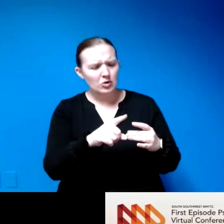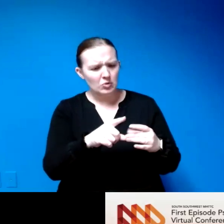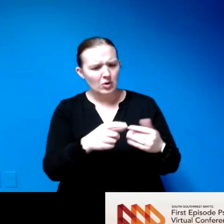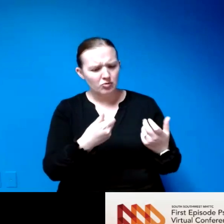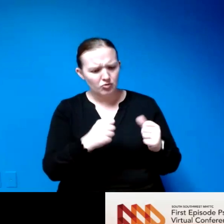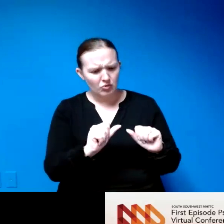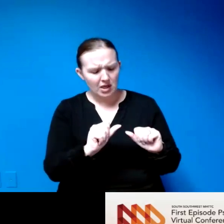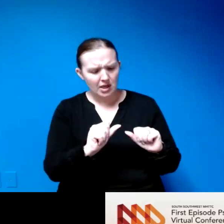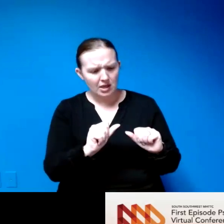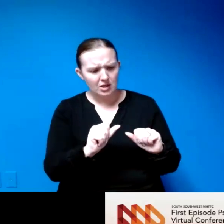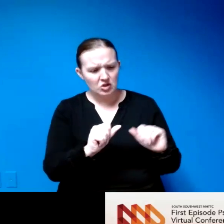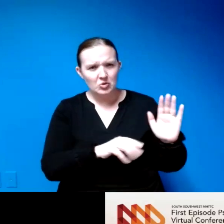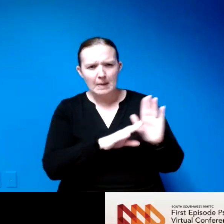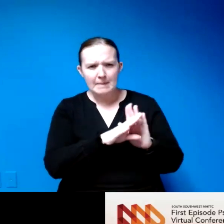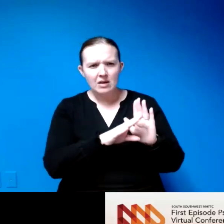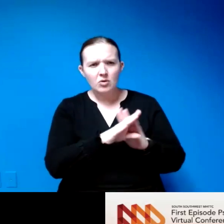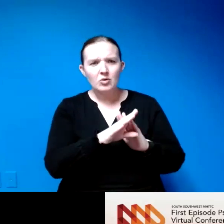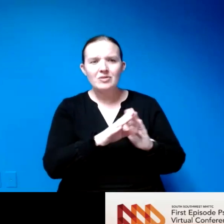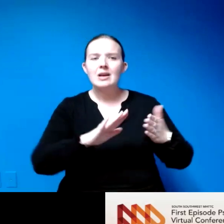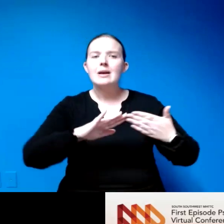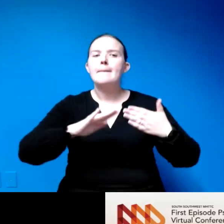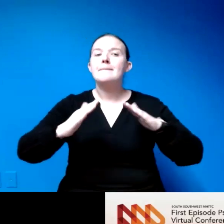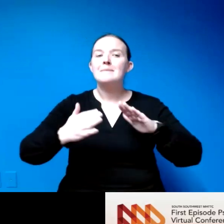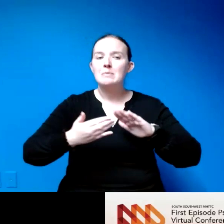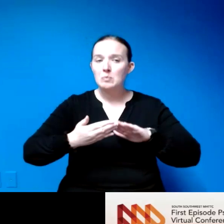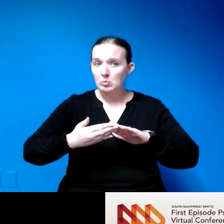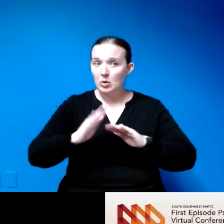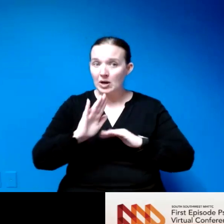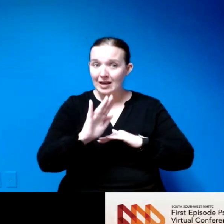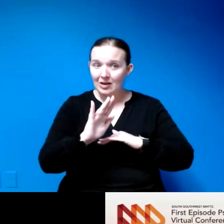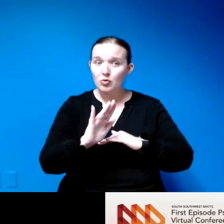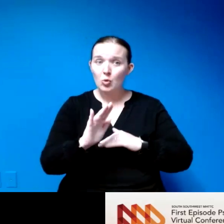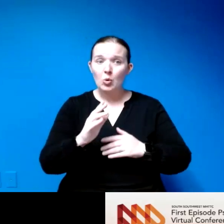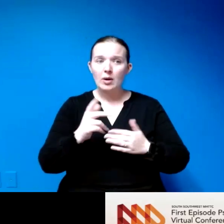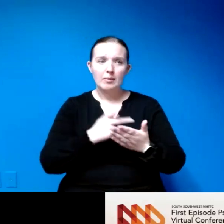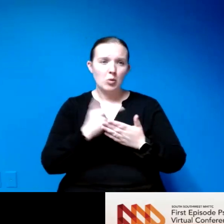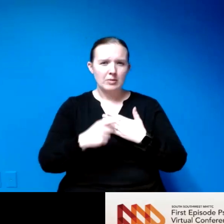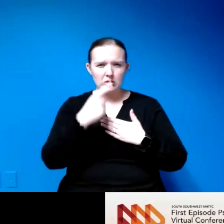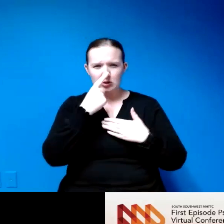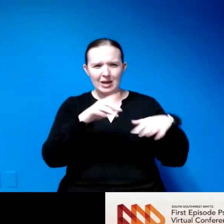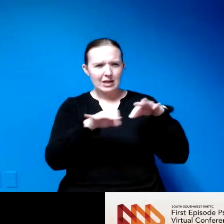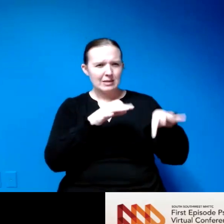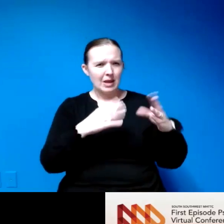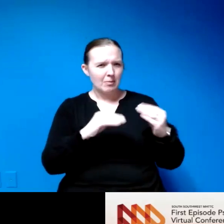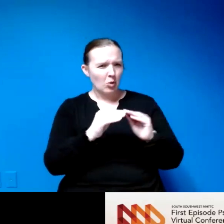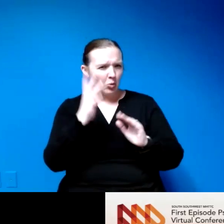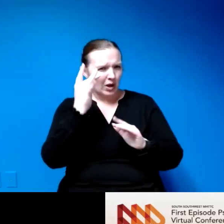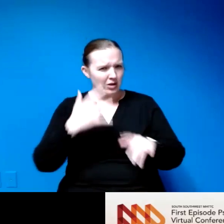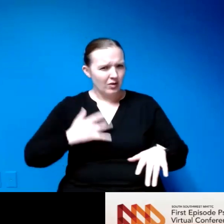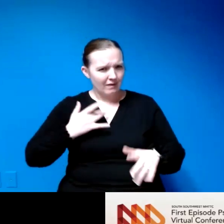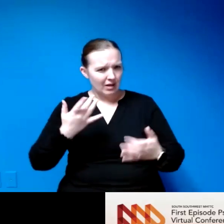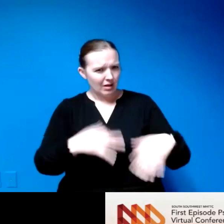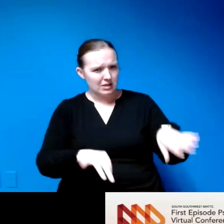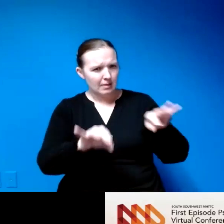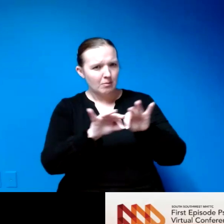to build community within your program. Can you tell me a little bit more about why you feel like that's